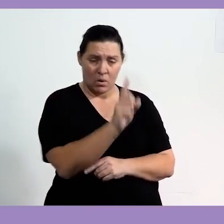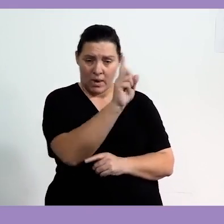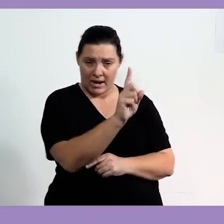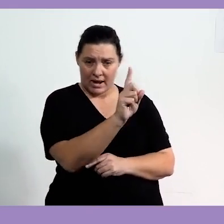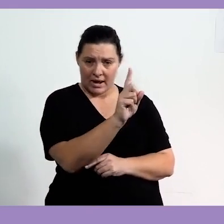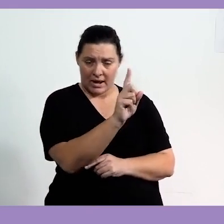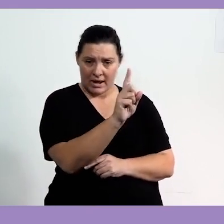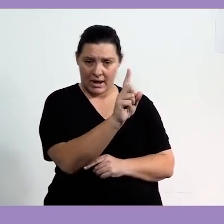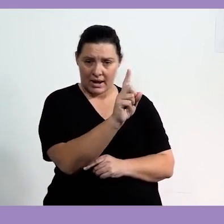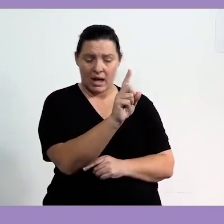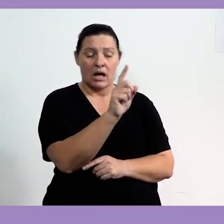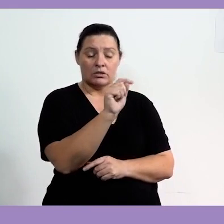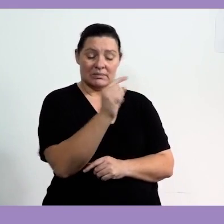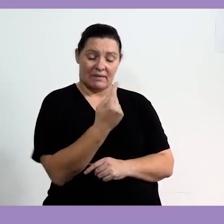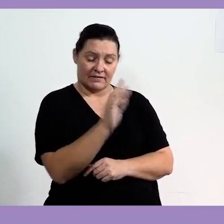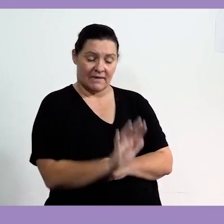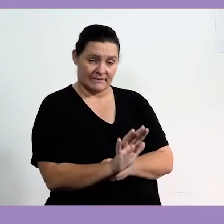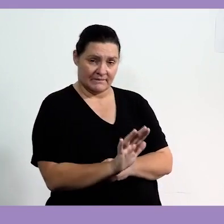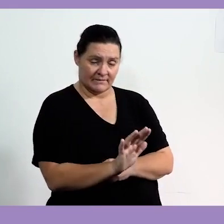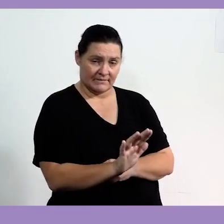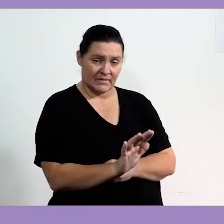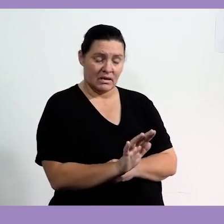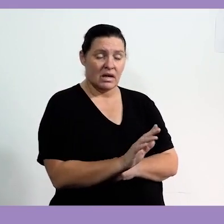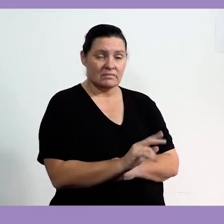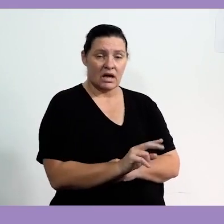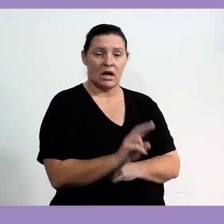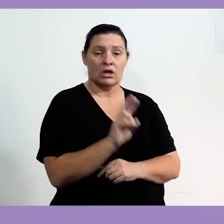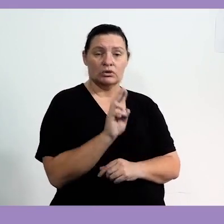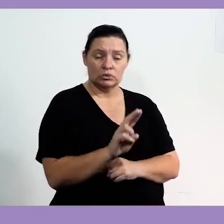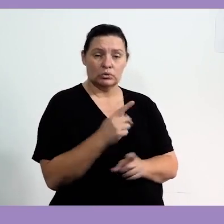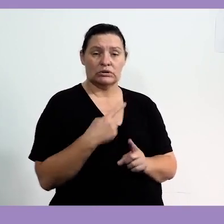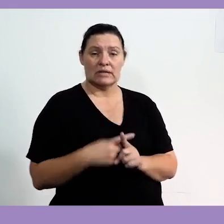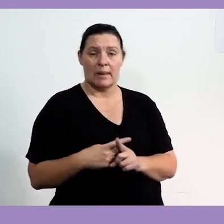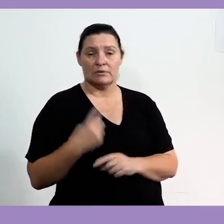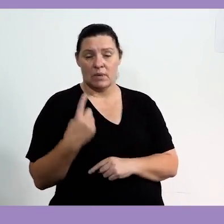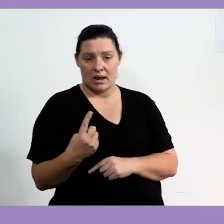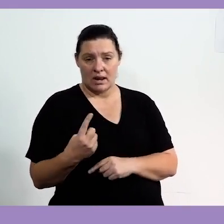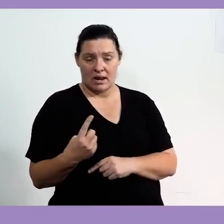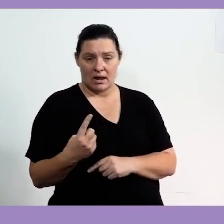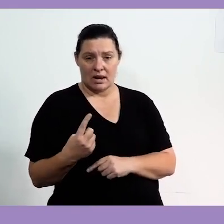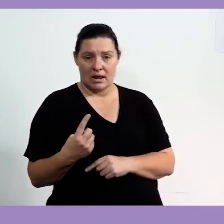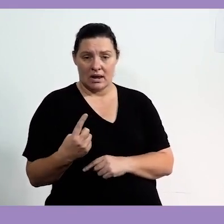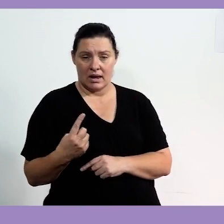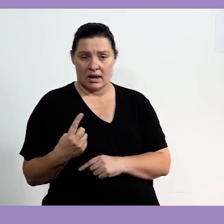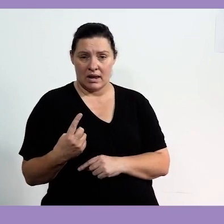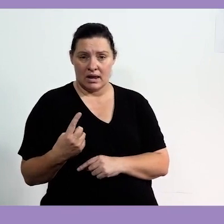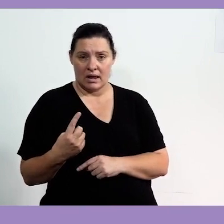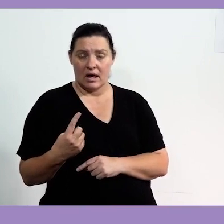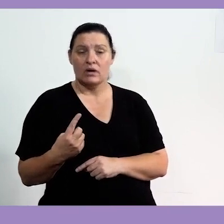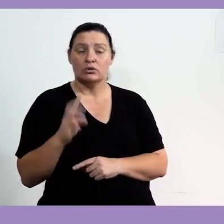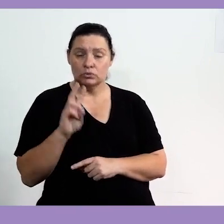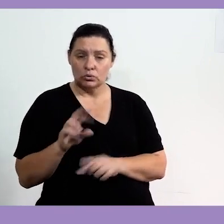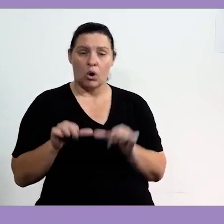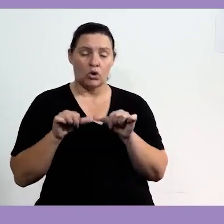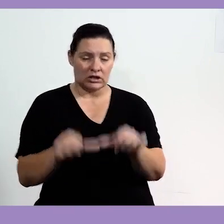The term number is 1, the term itself was 5. So if I say 2 multiplied by 1, remember the 2 is